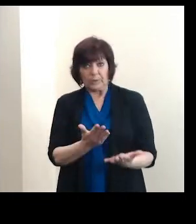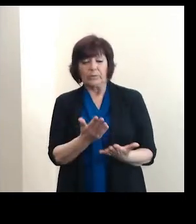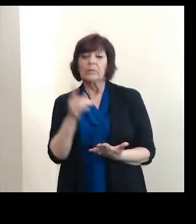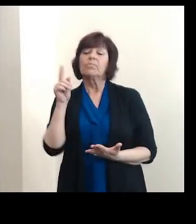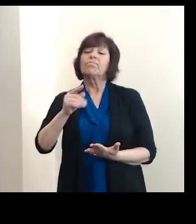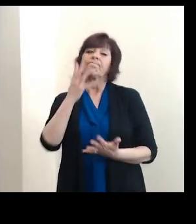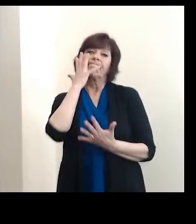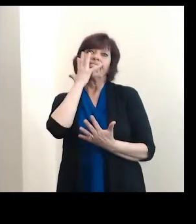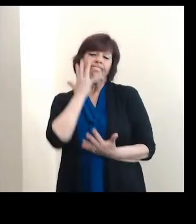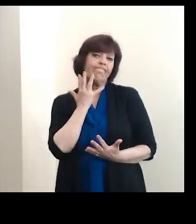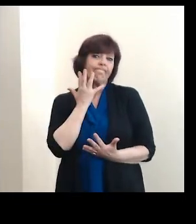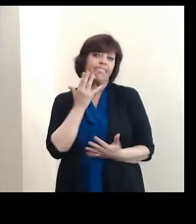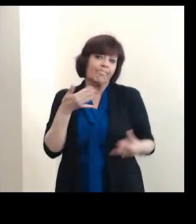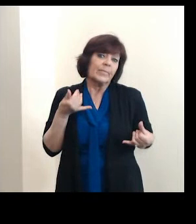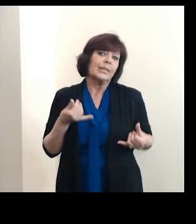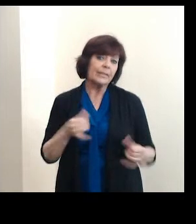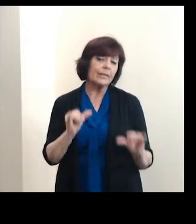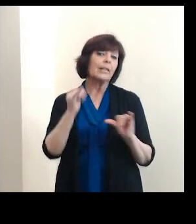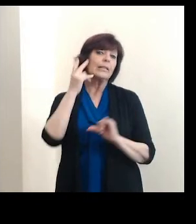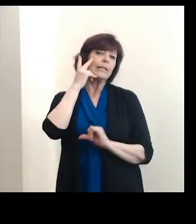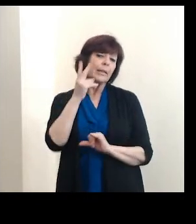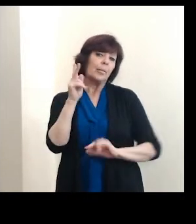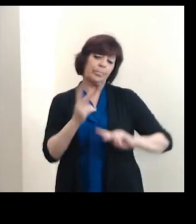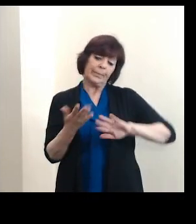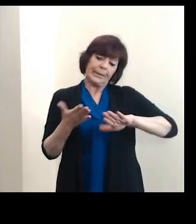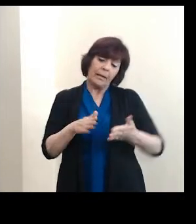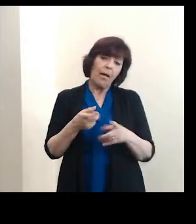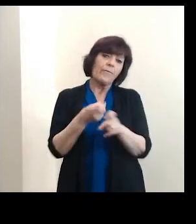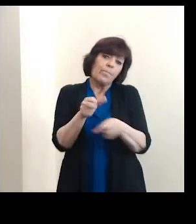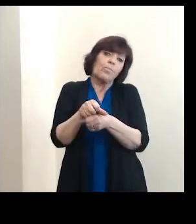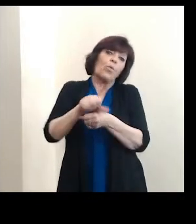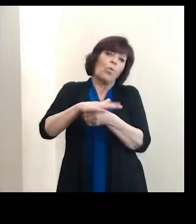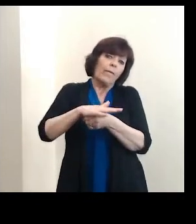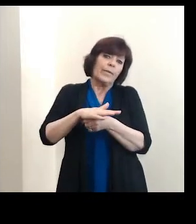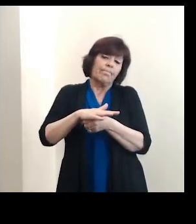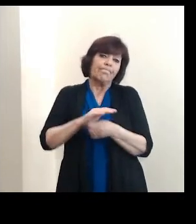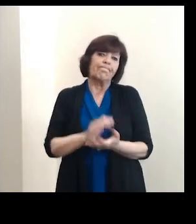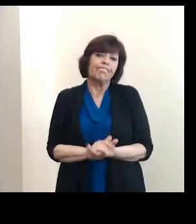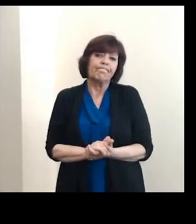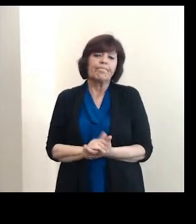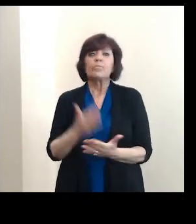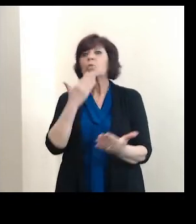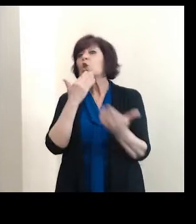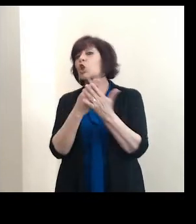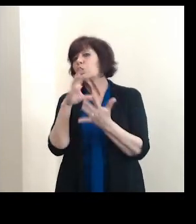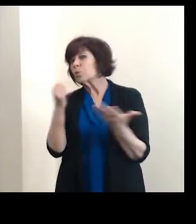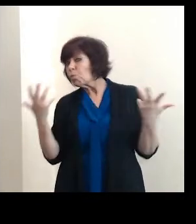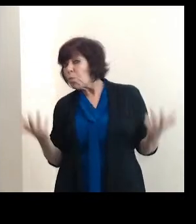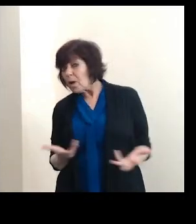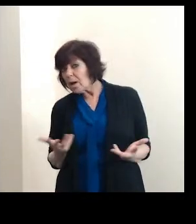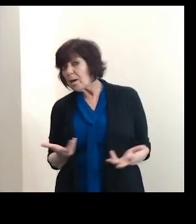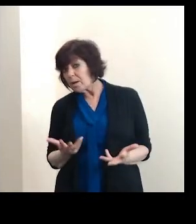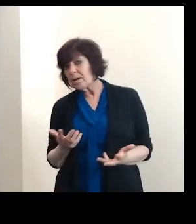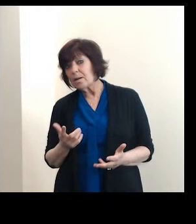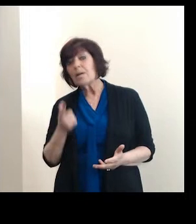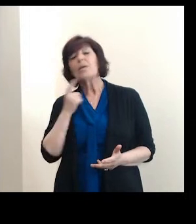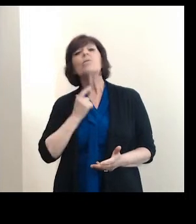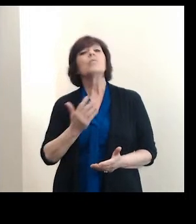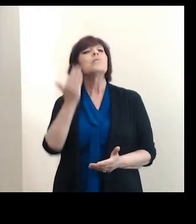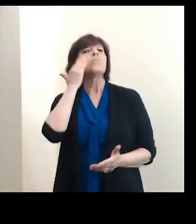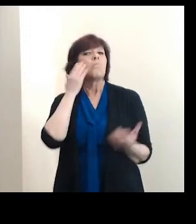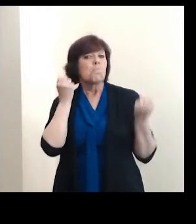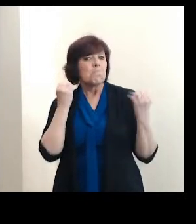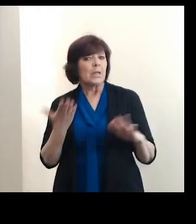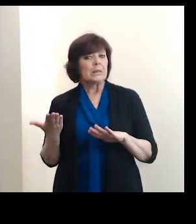is sad. We are still seeing deaths from COVID-19 in our community. The good news is that where we know that many of